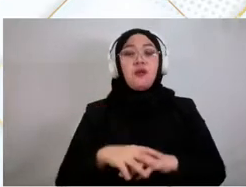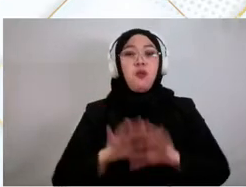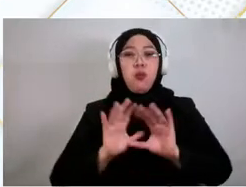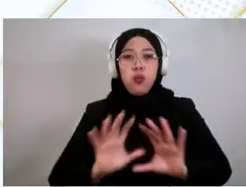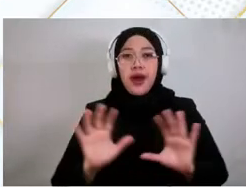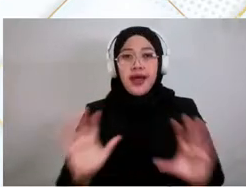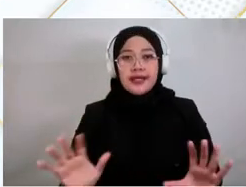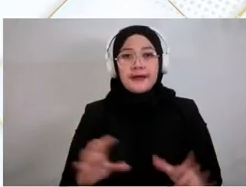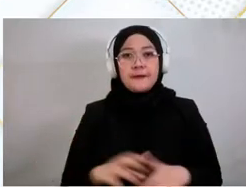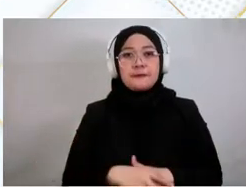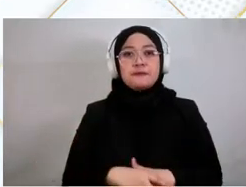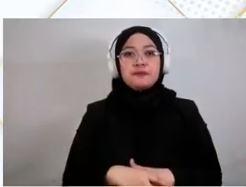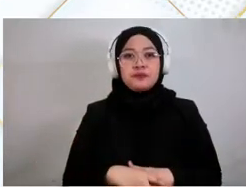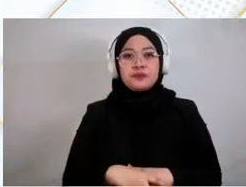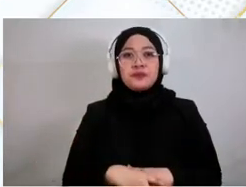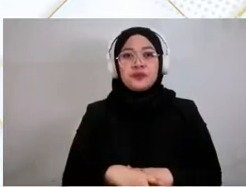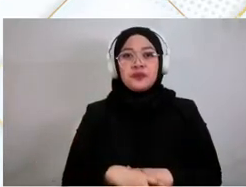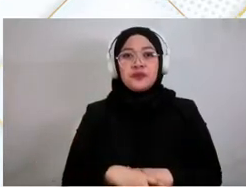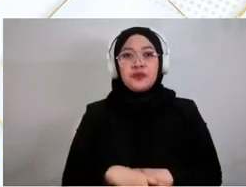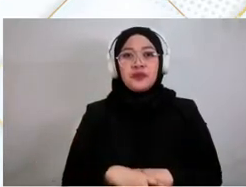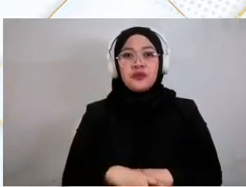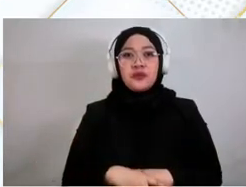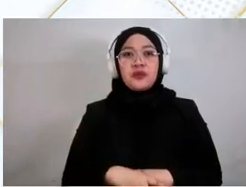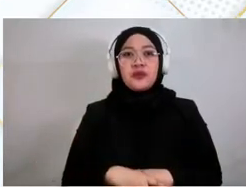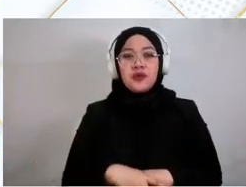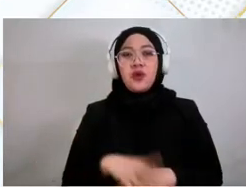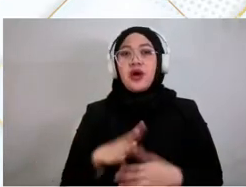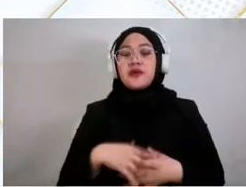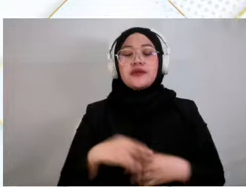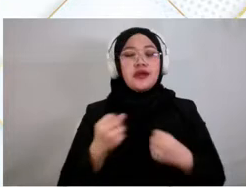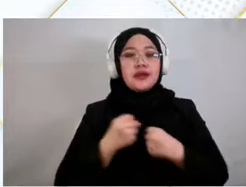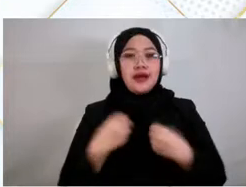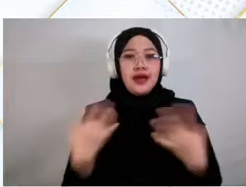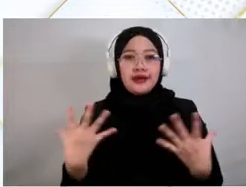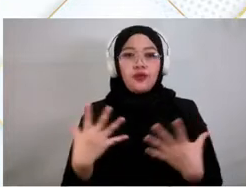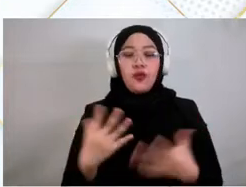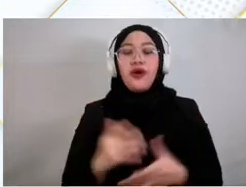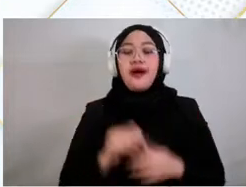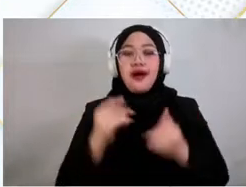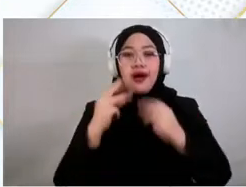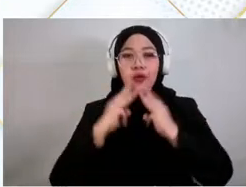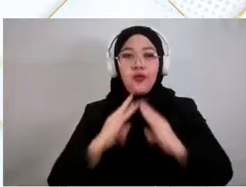us. So very interesting and very impressive. I'll have to say very impressive.